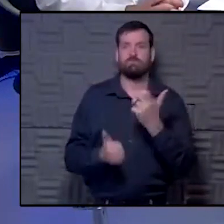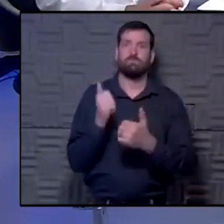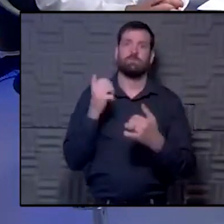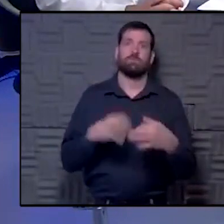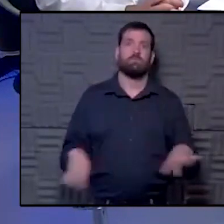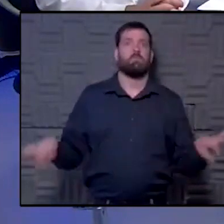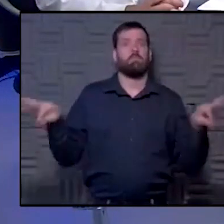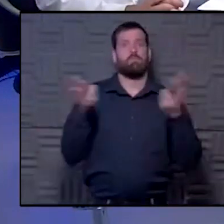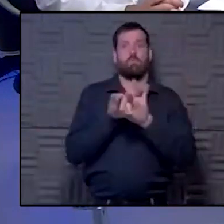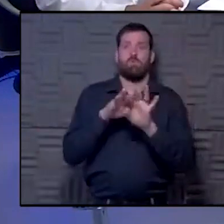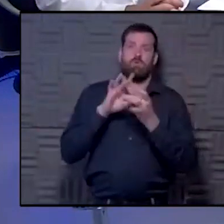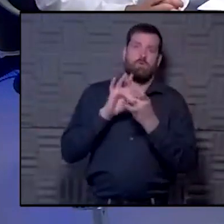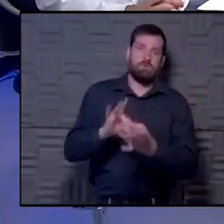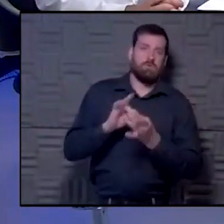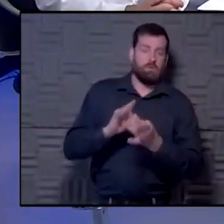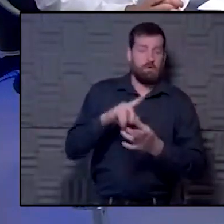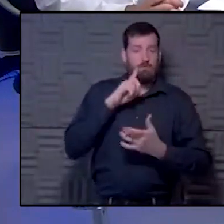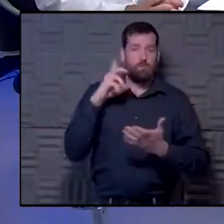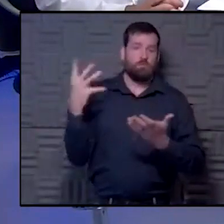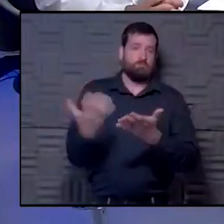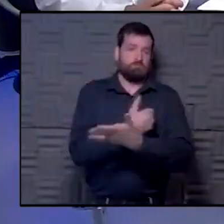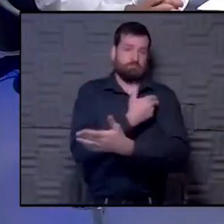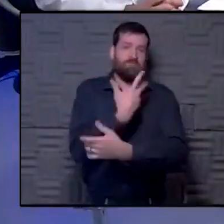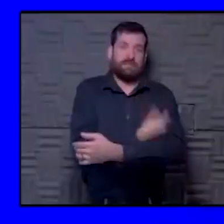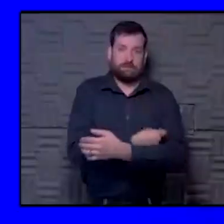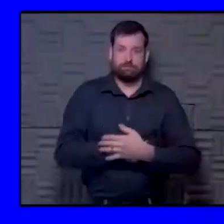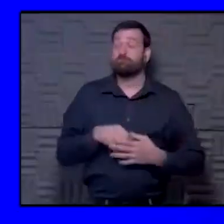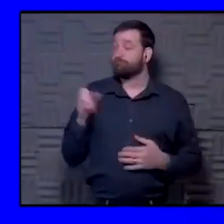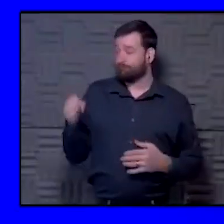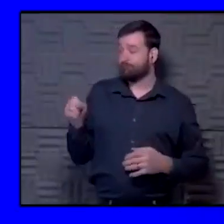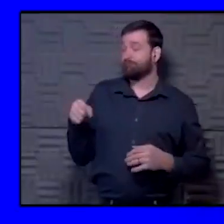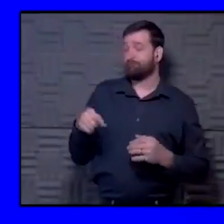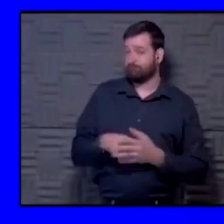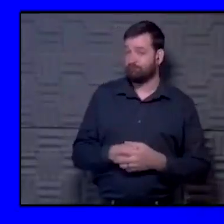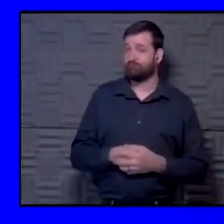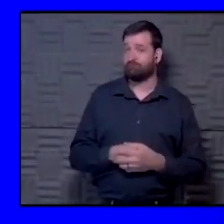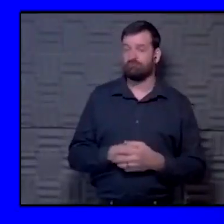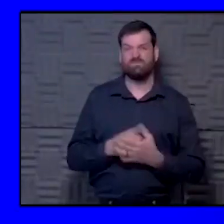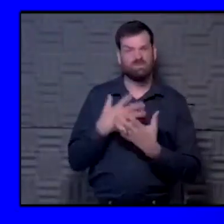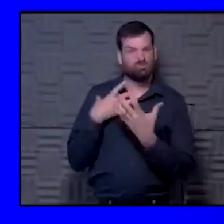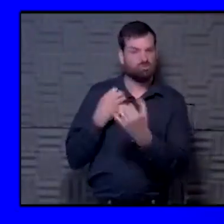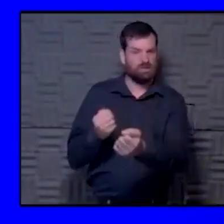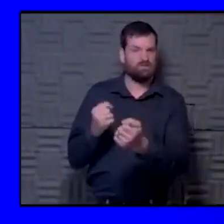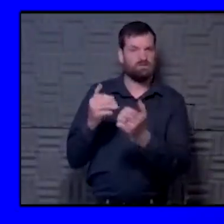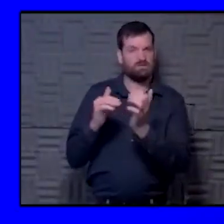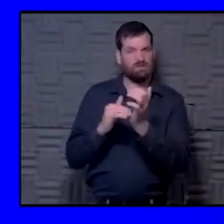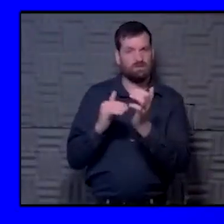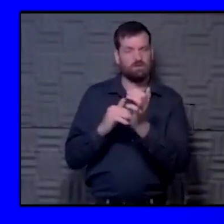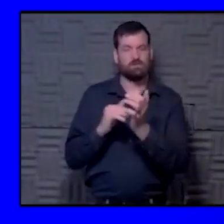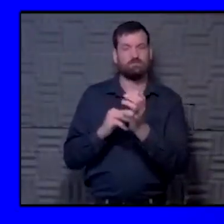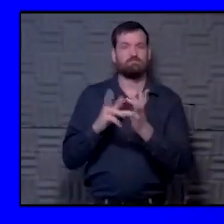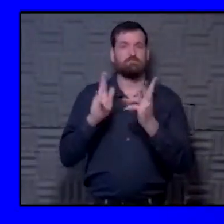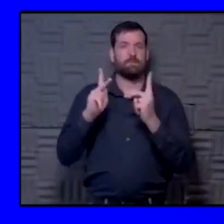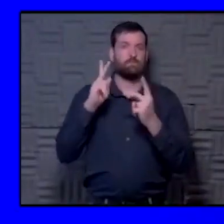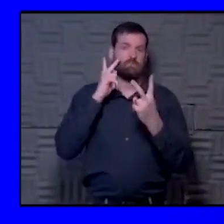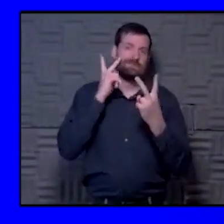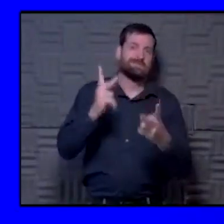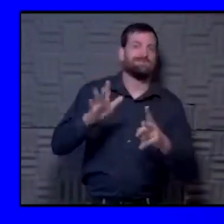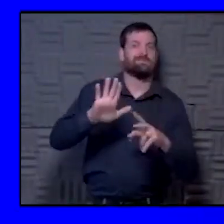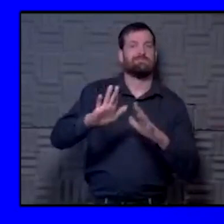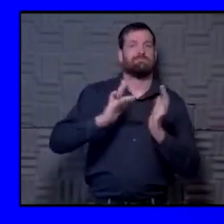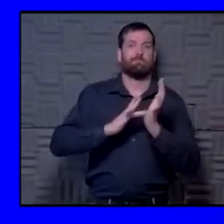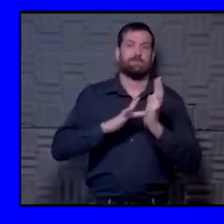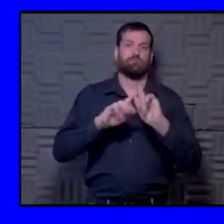important relationship for getting people to have a vaccine. Yeah, yeah, certainly. Trusted physicians, people they're seeing in their medical